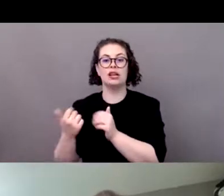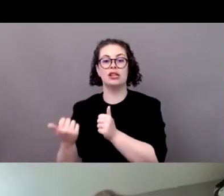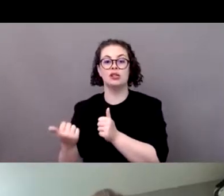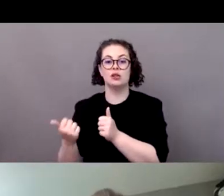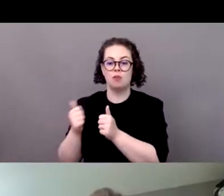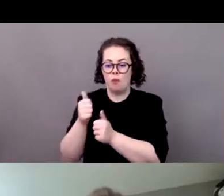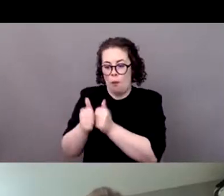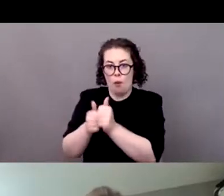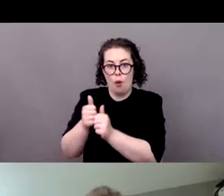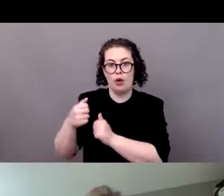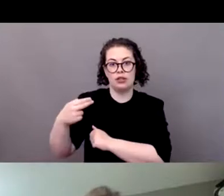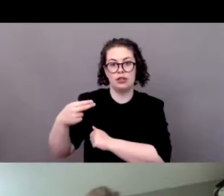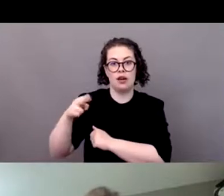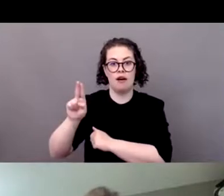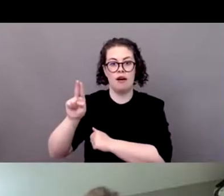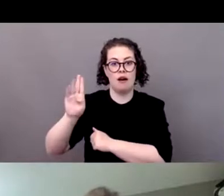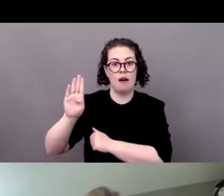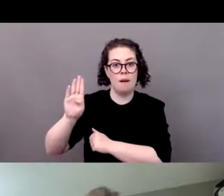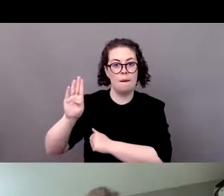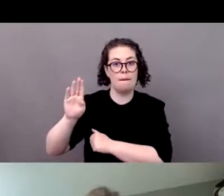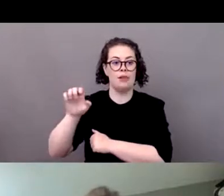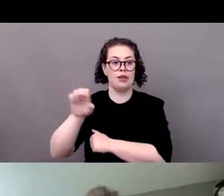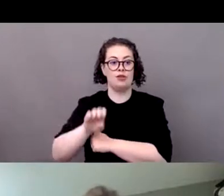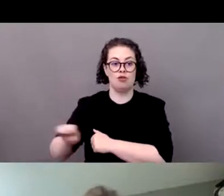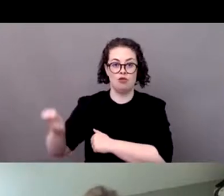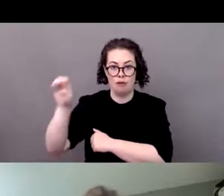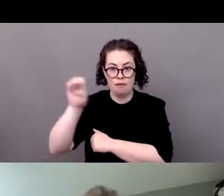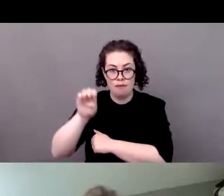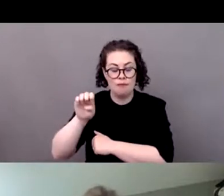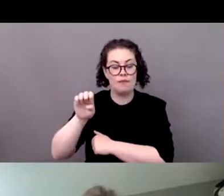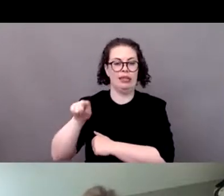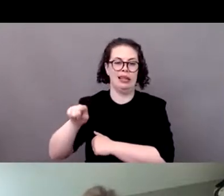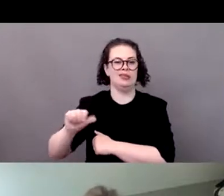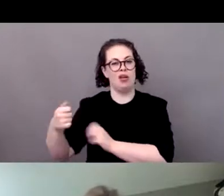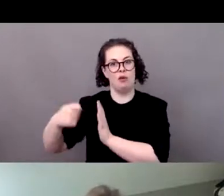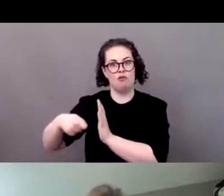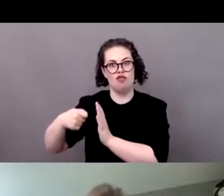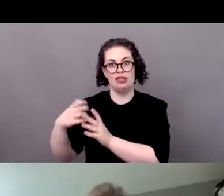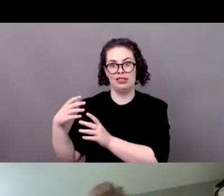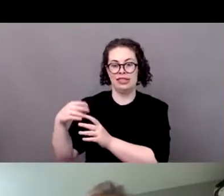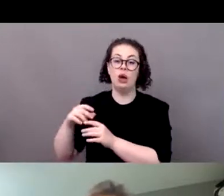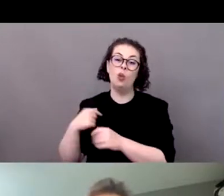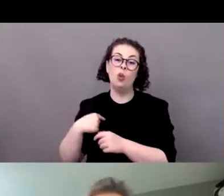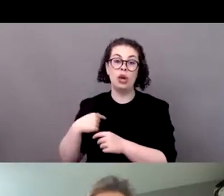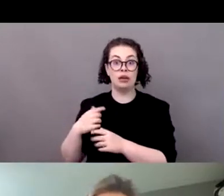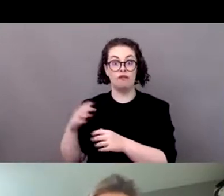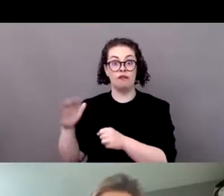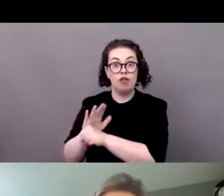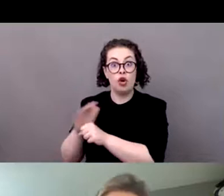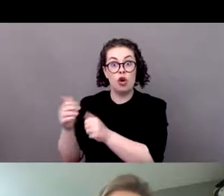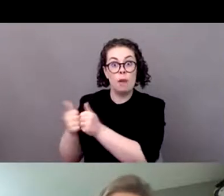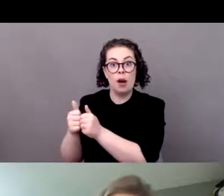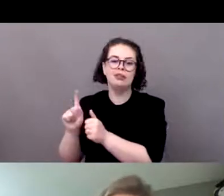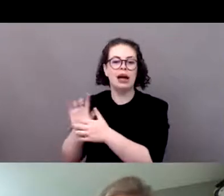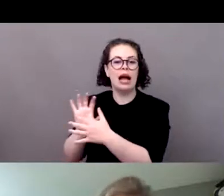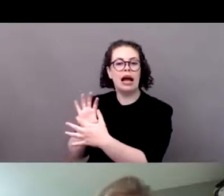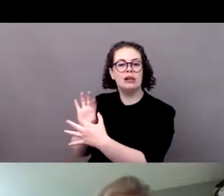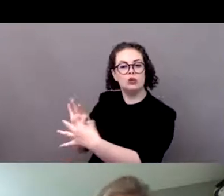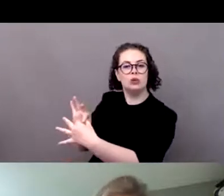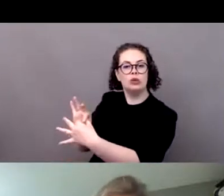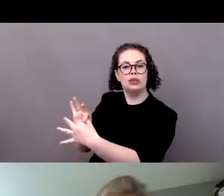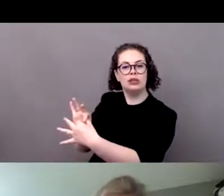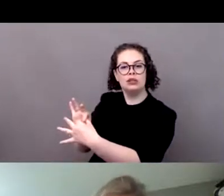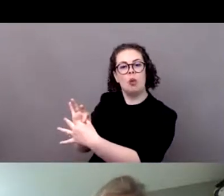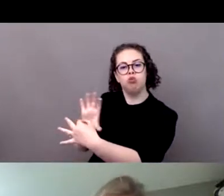it's another project. We are just associated partners, but it's a project on environment as